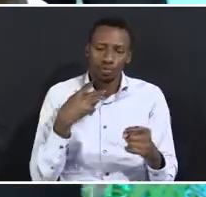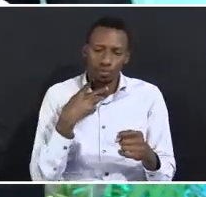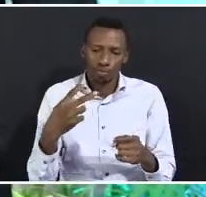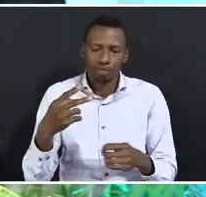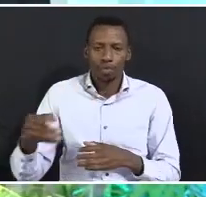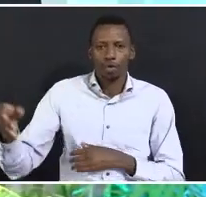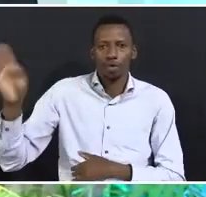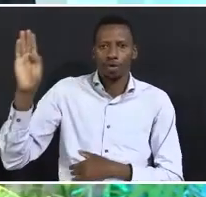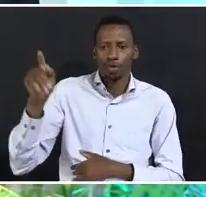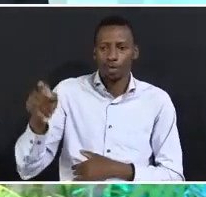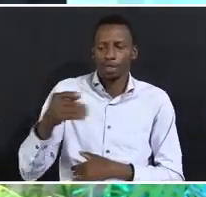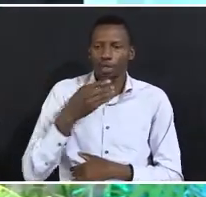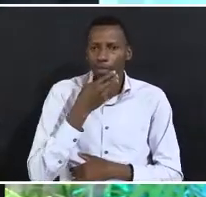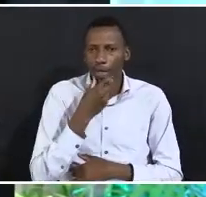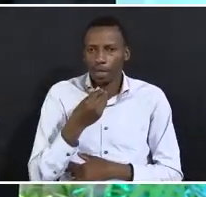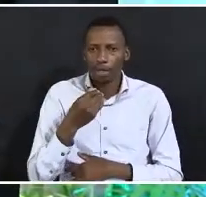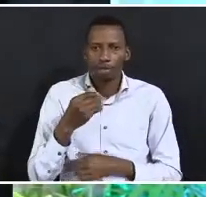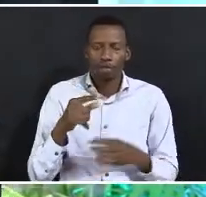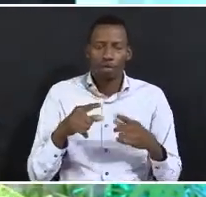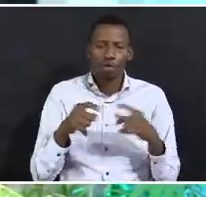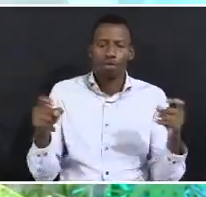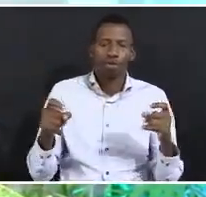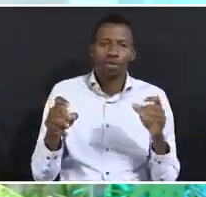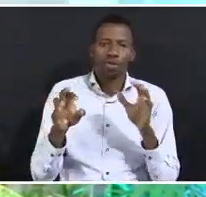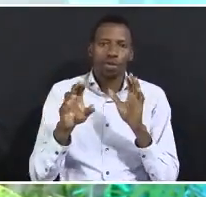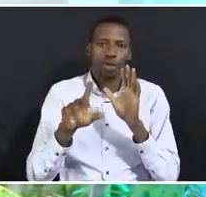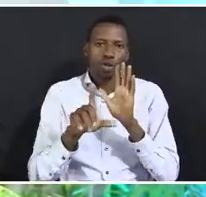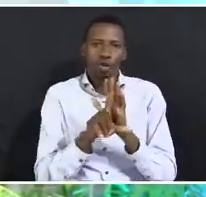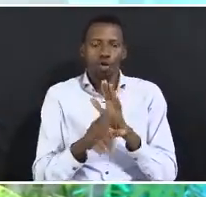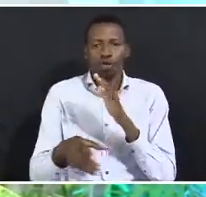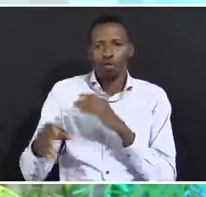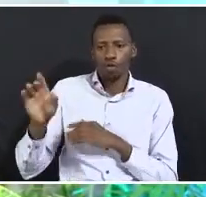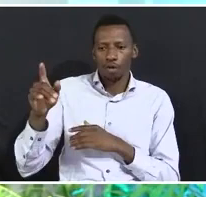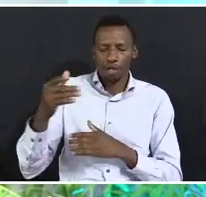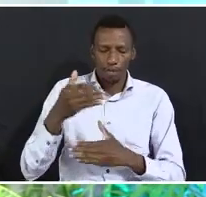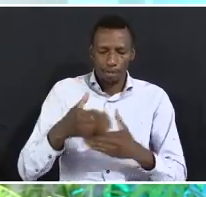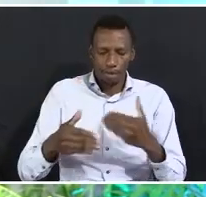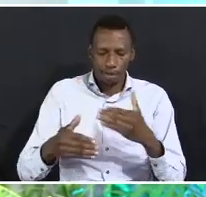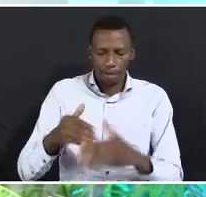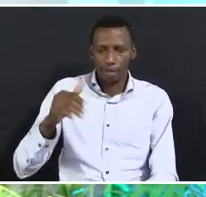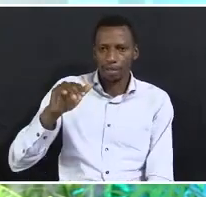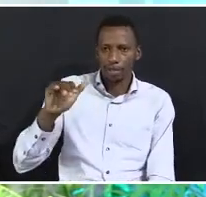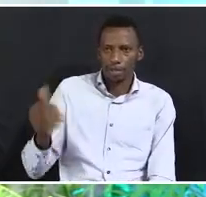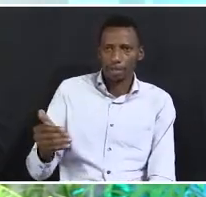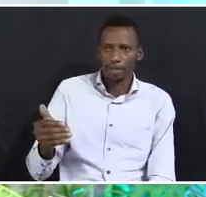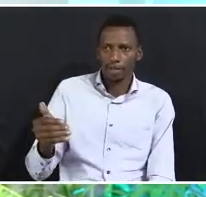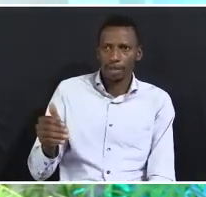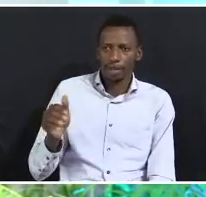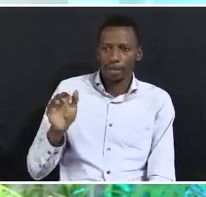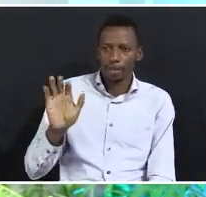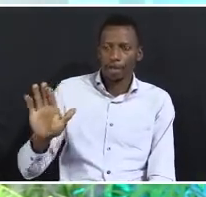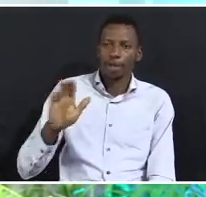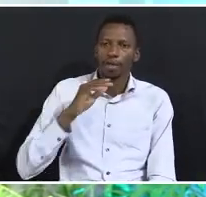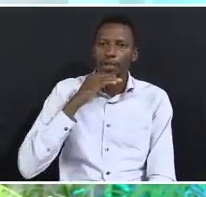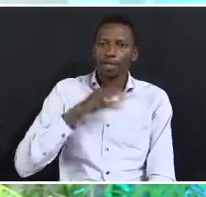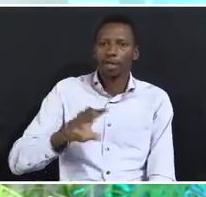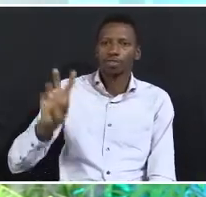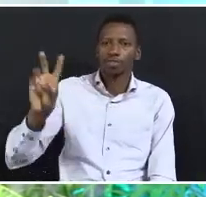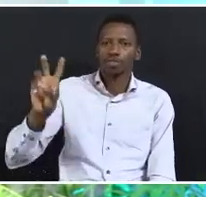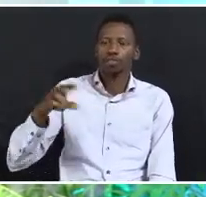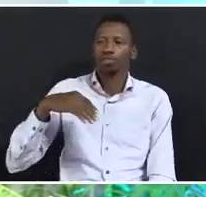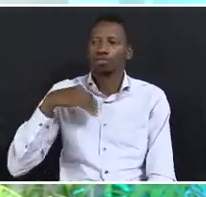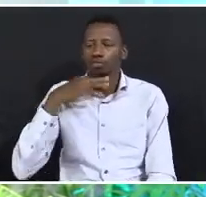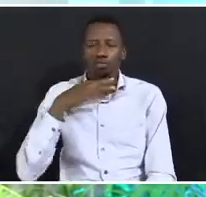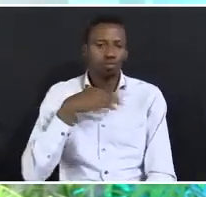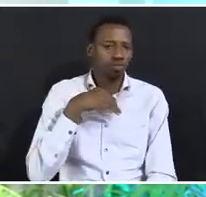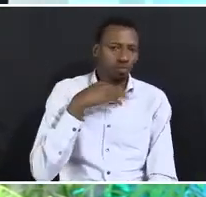of God. He went against the rules of God and he constructed the city, losing two sons of Is, that is